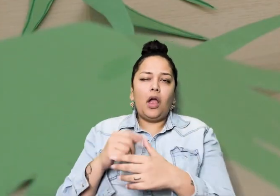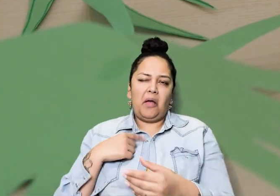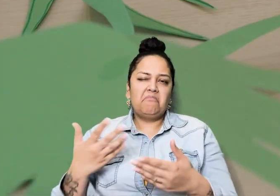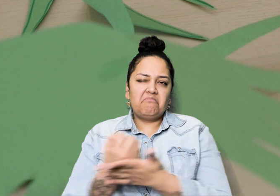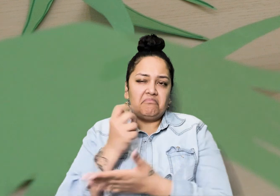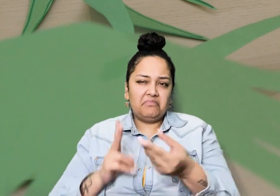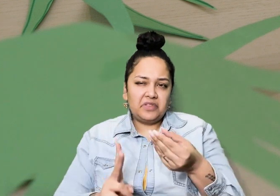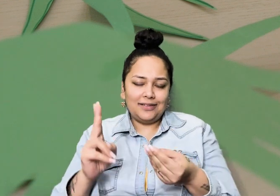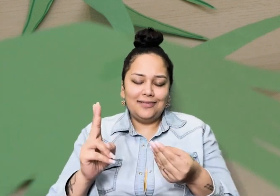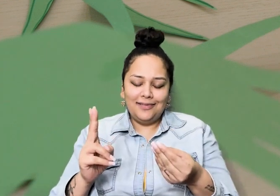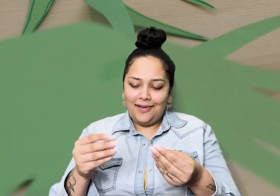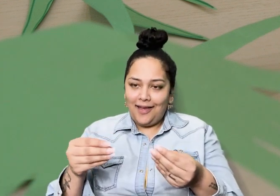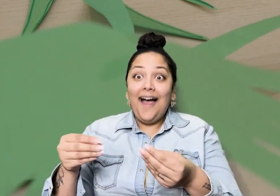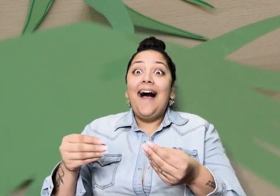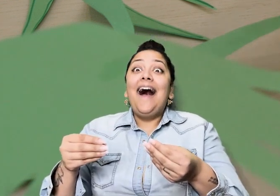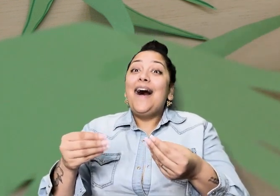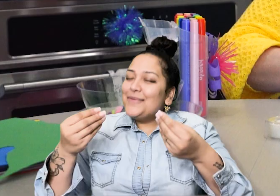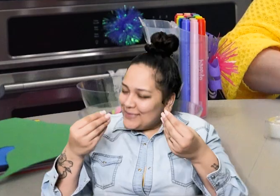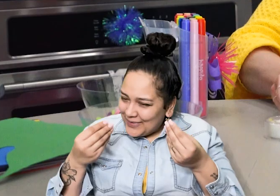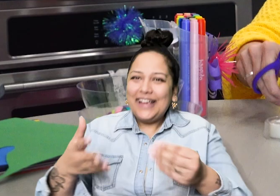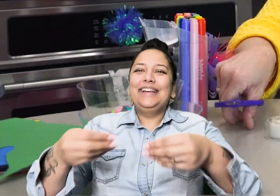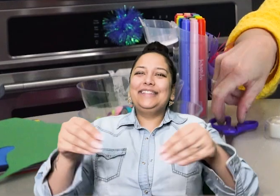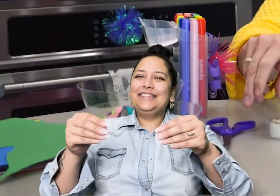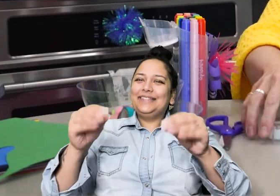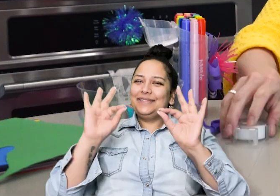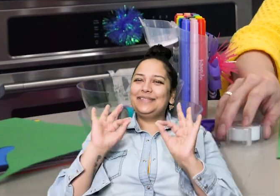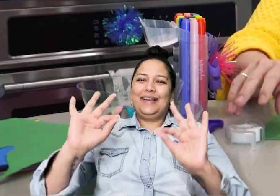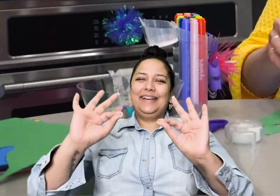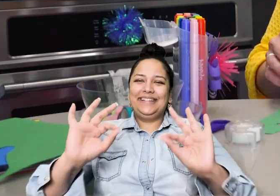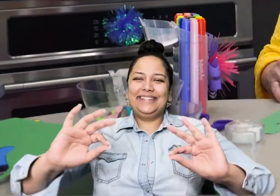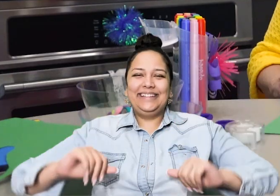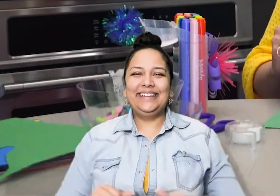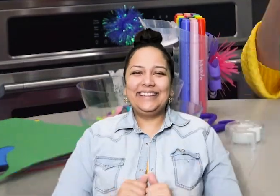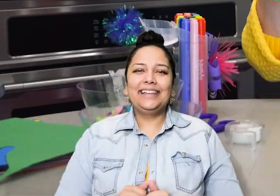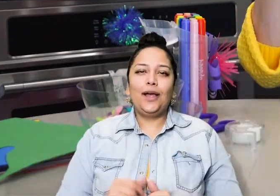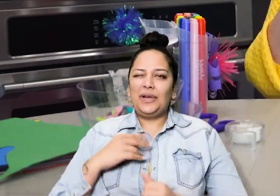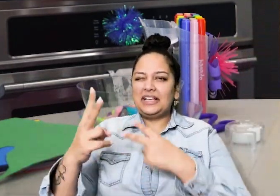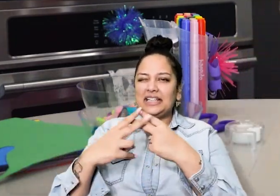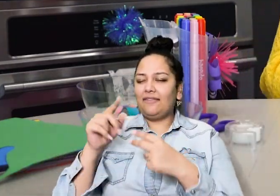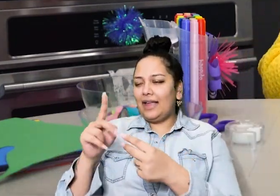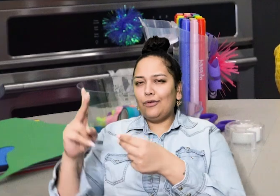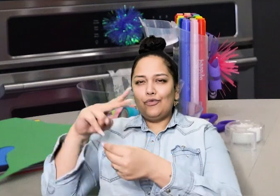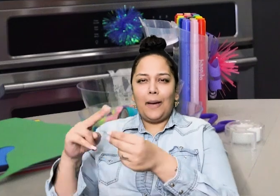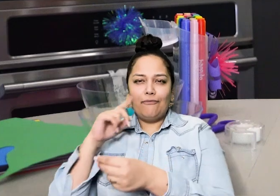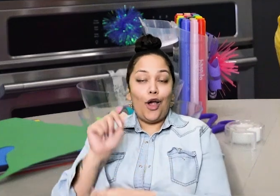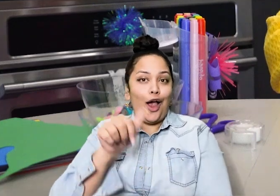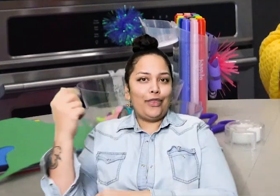just gonna cut around here. There we go. We'll save these scraps for another day.